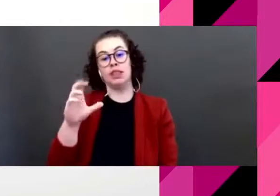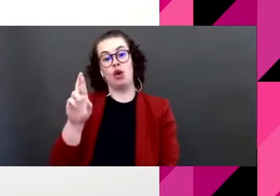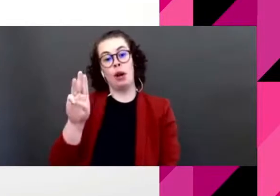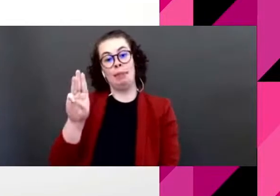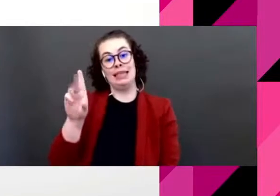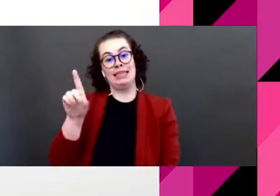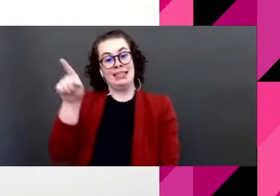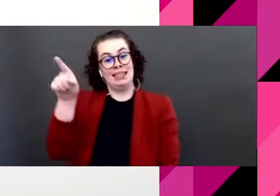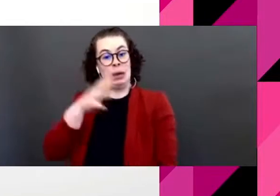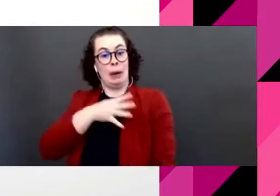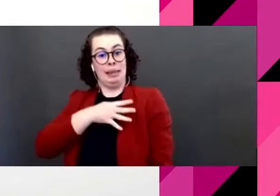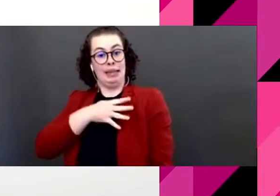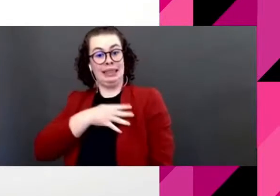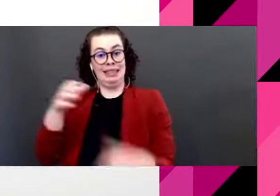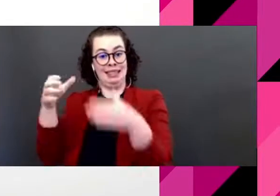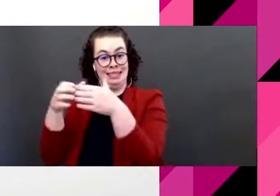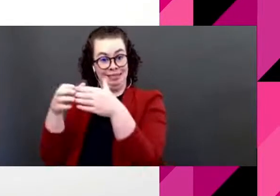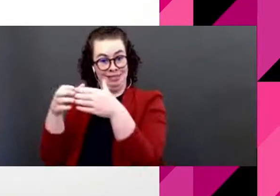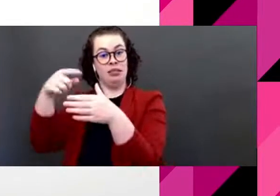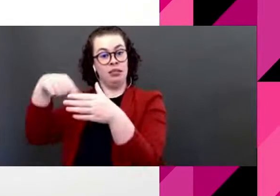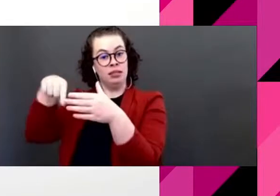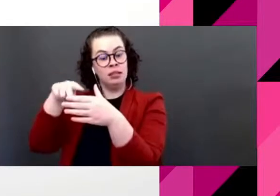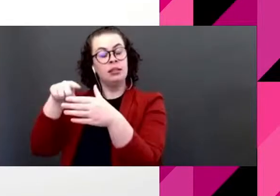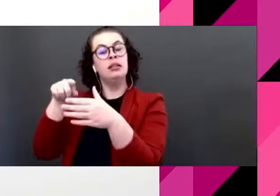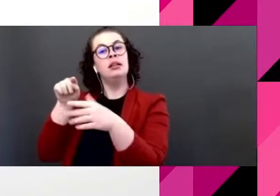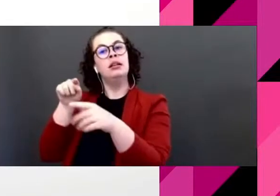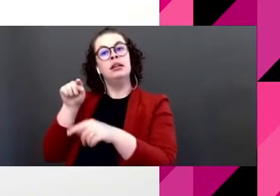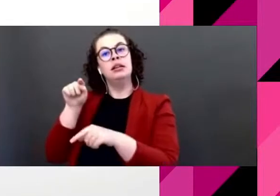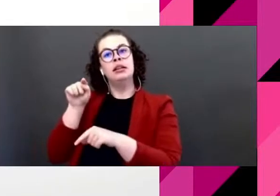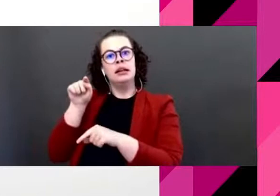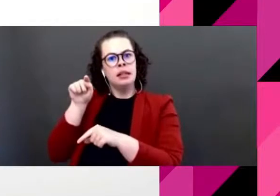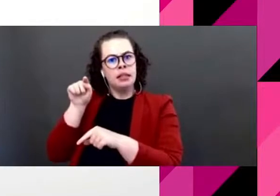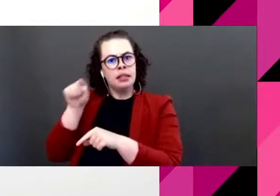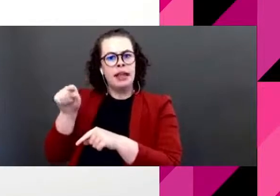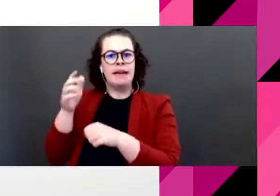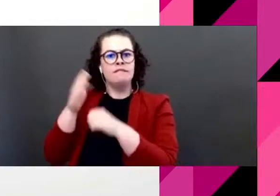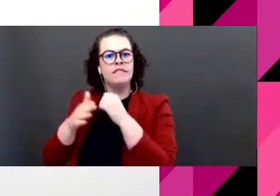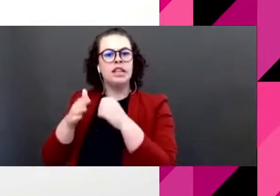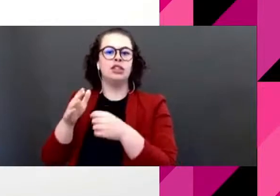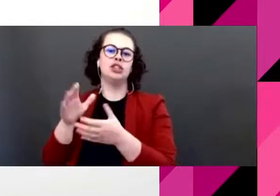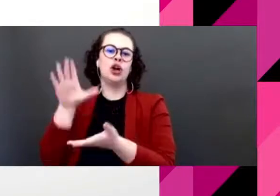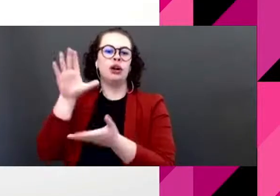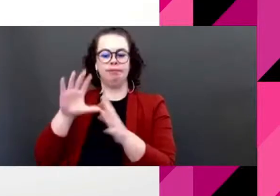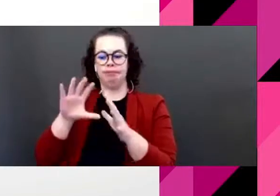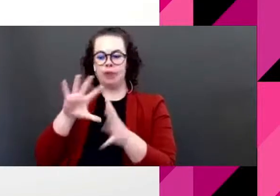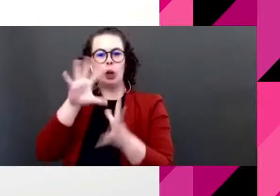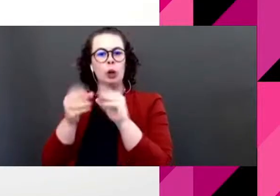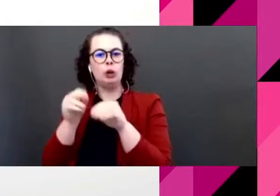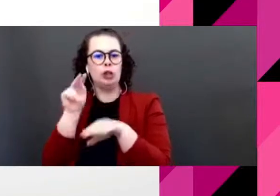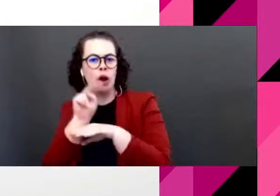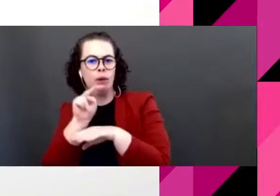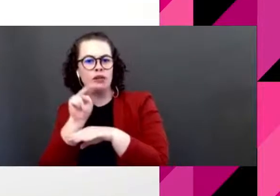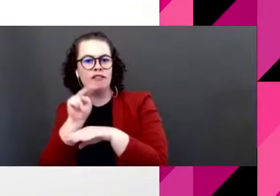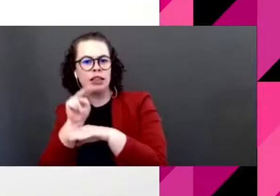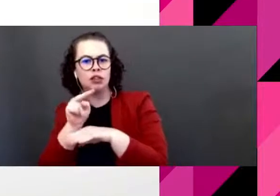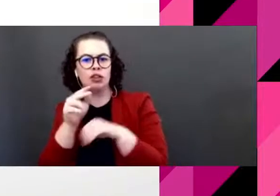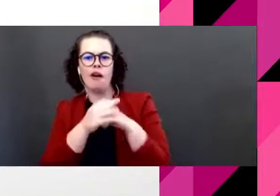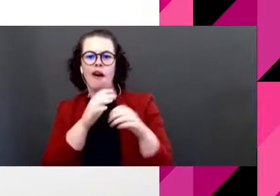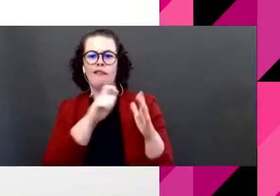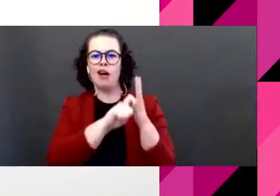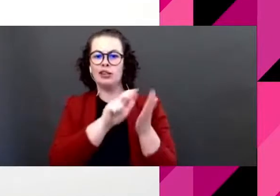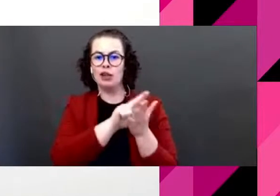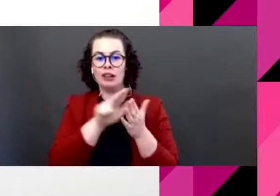committee, through its concluding observations and comments, has